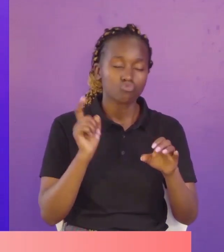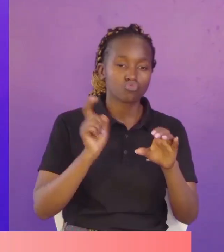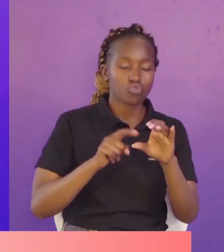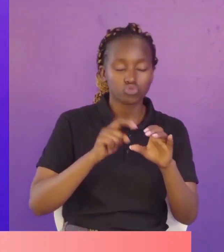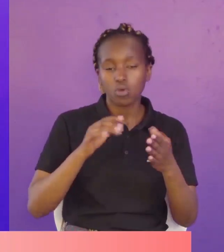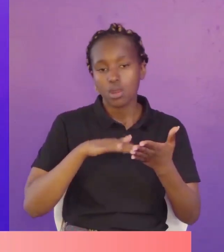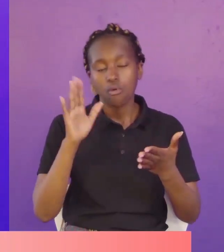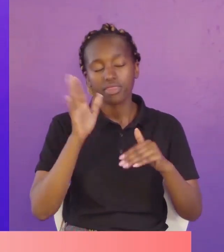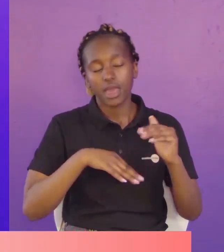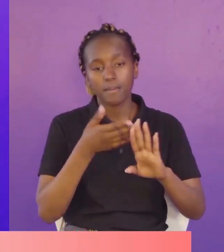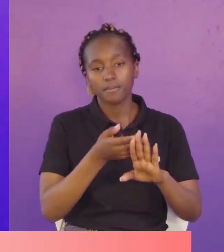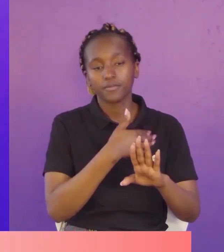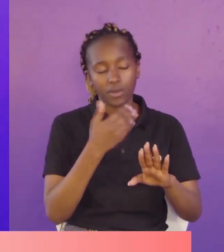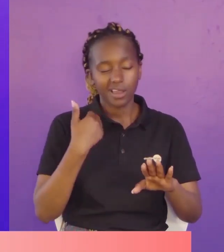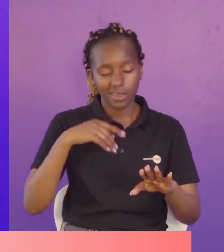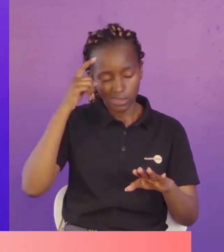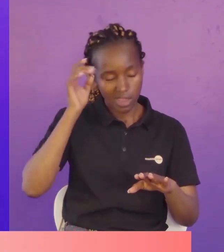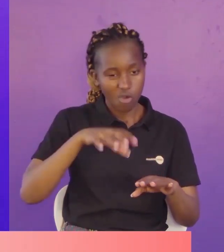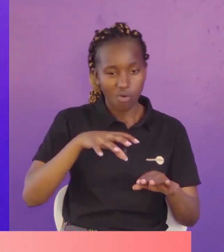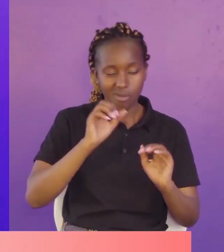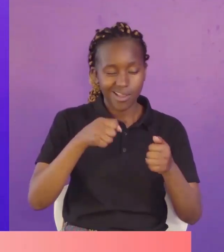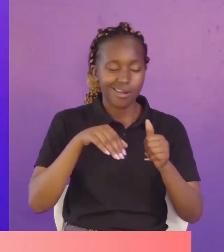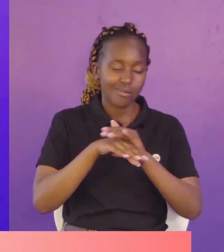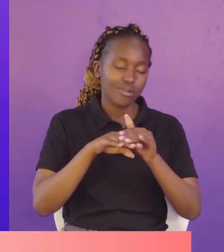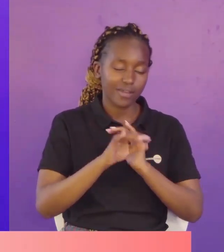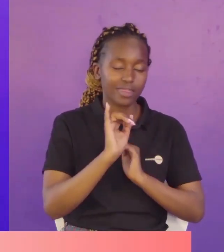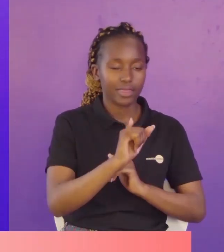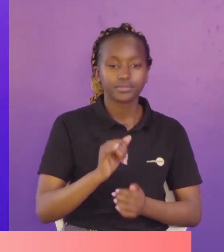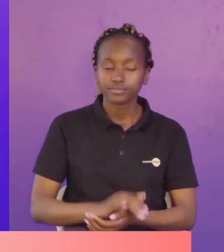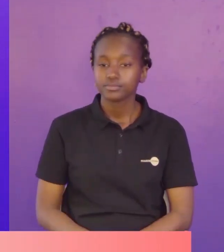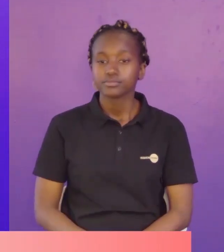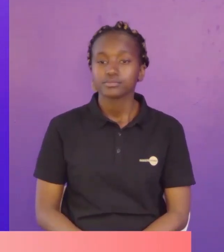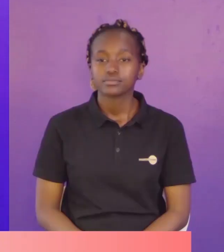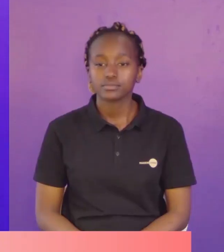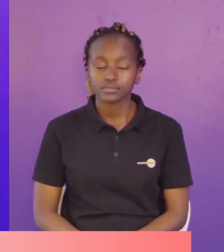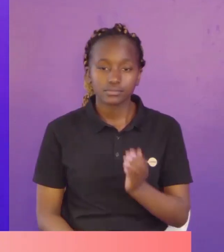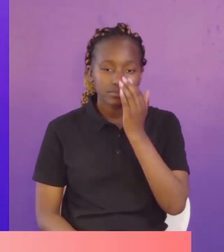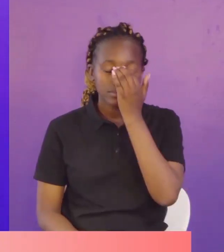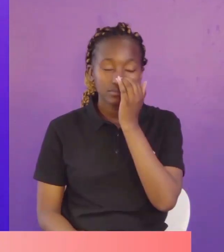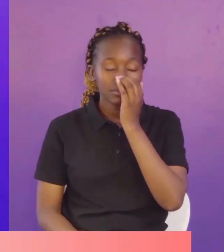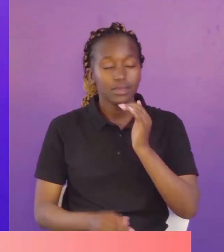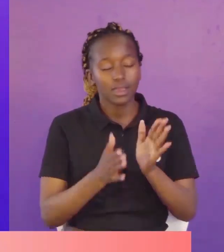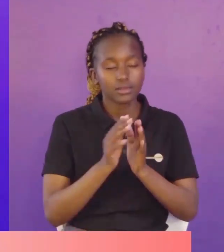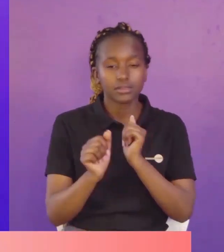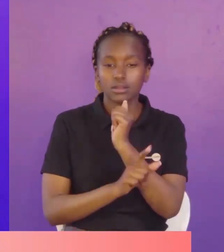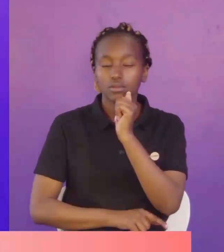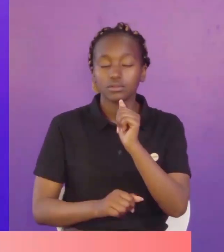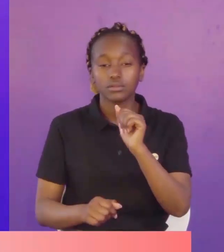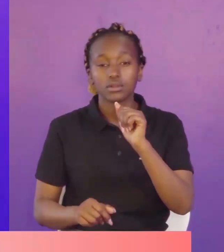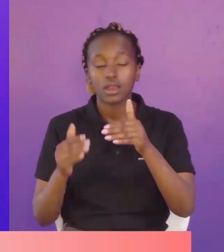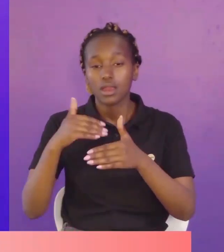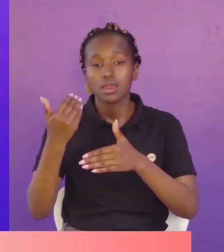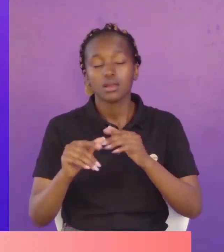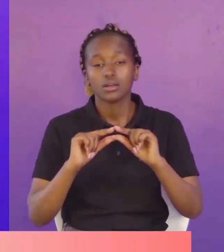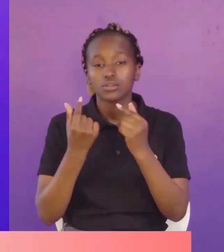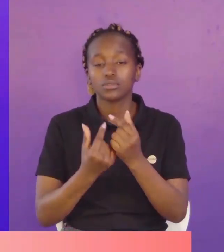So I think DR Congo can qualify from this group. DR Congo and Senegal. Yeah. Then we have